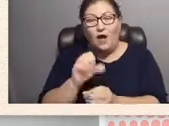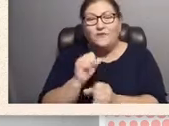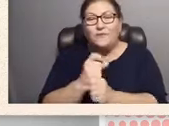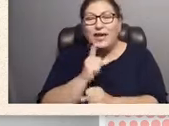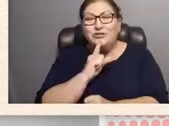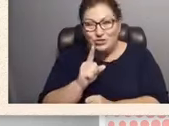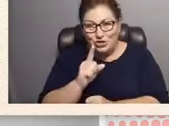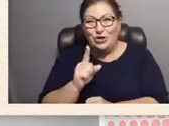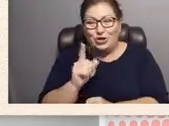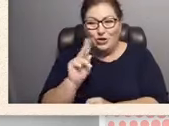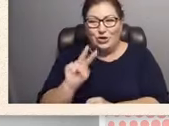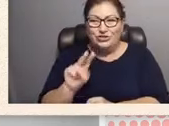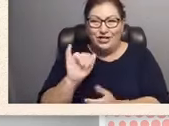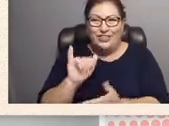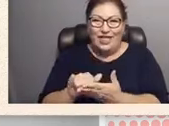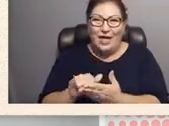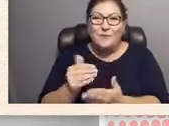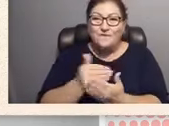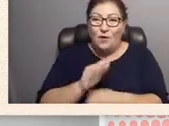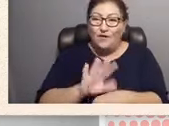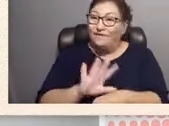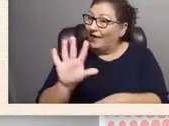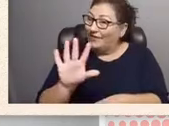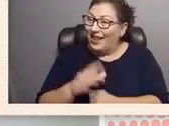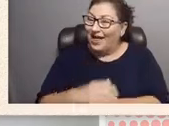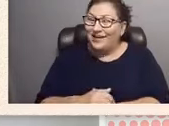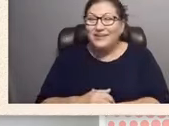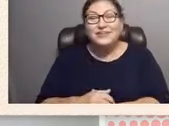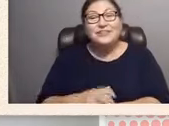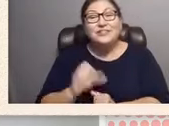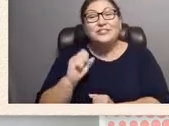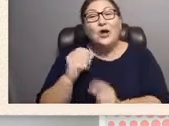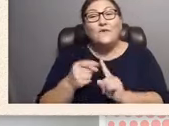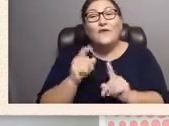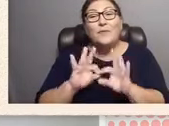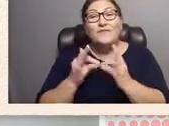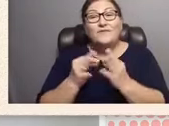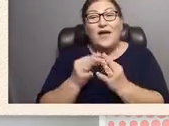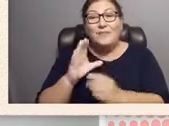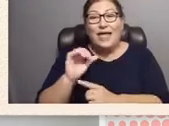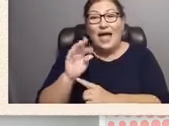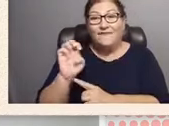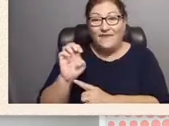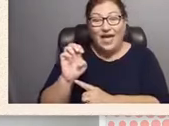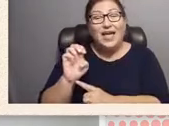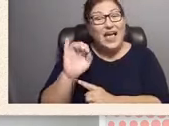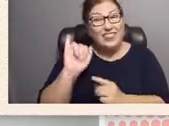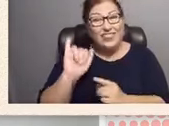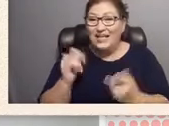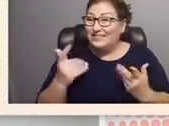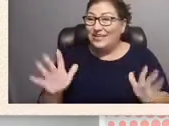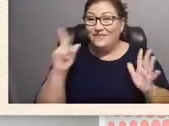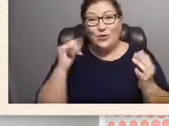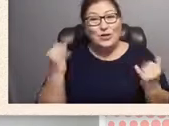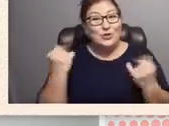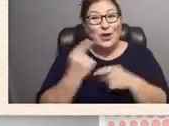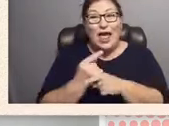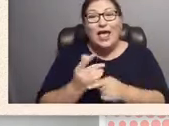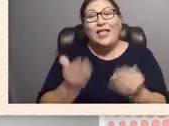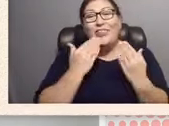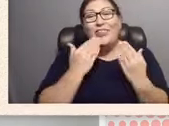out before 5 o'clock. So from the Family Cafe studio, that's about it for today. Thanks again